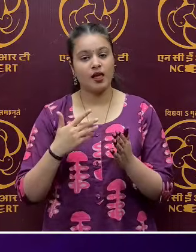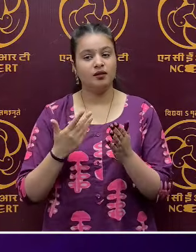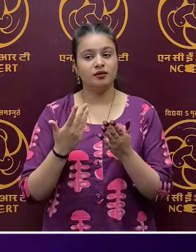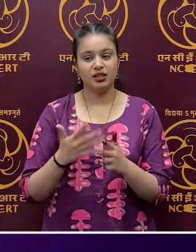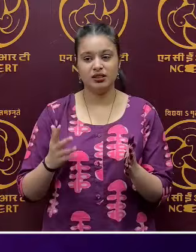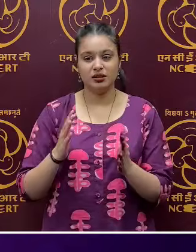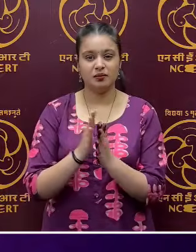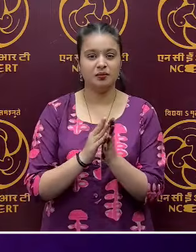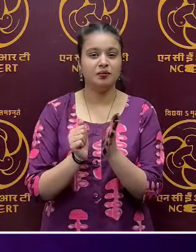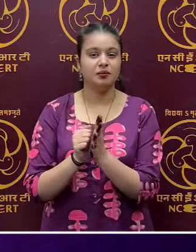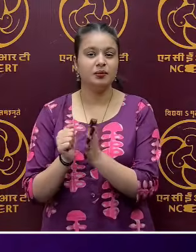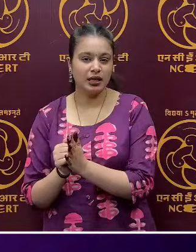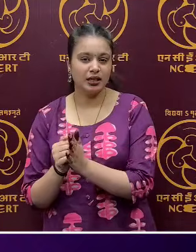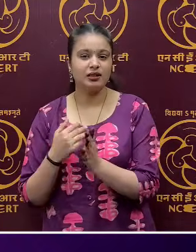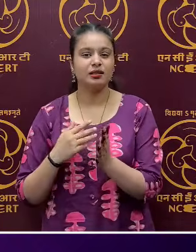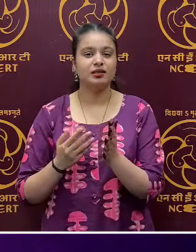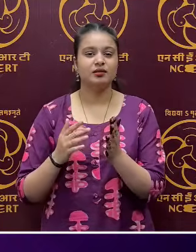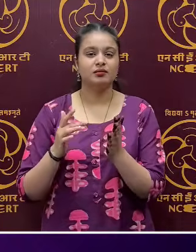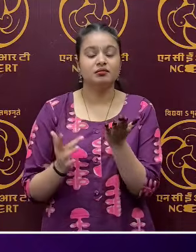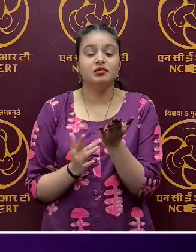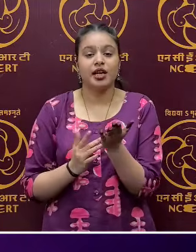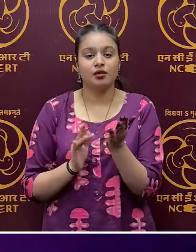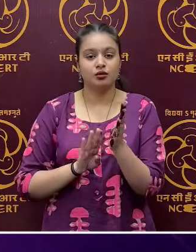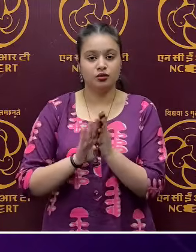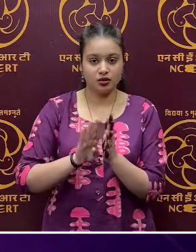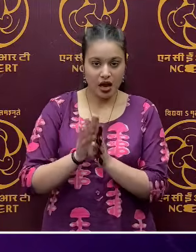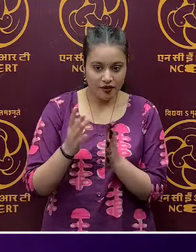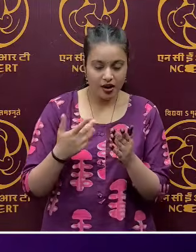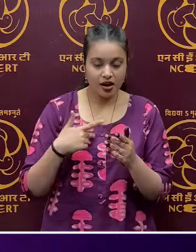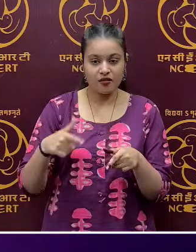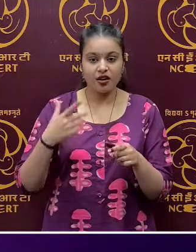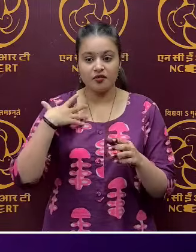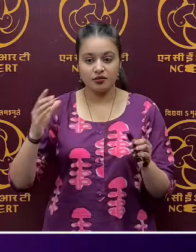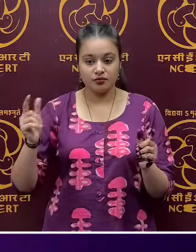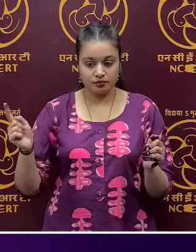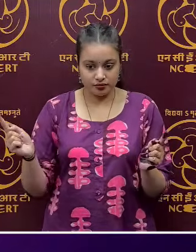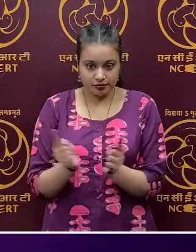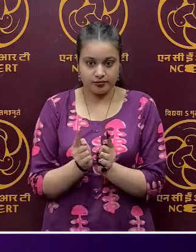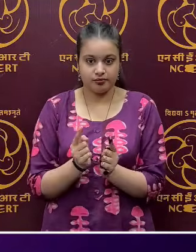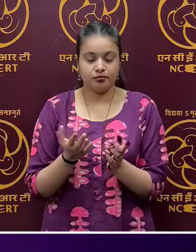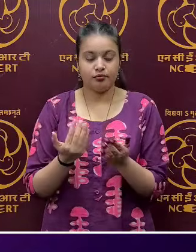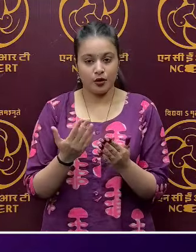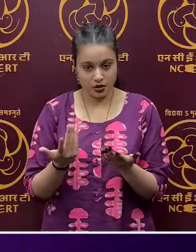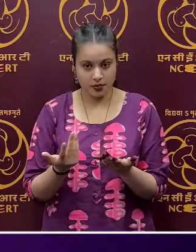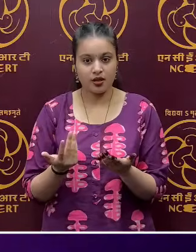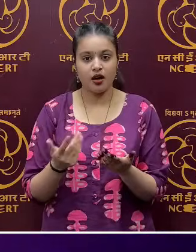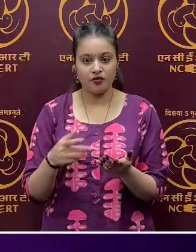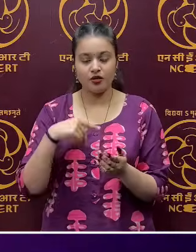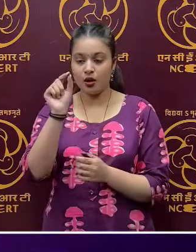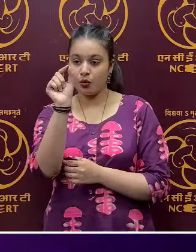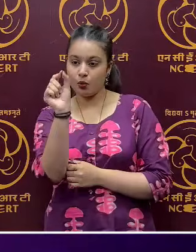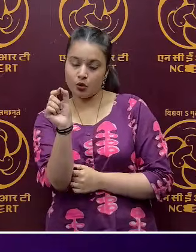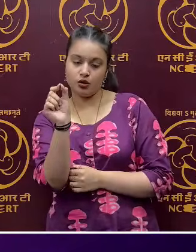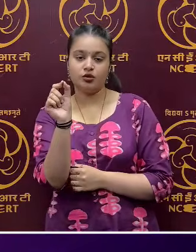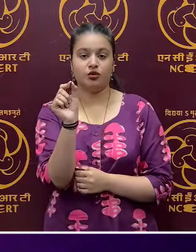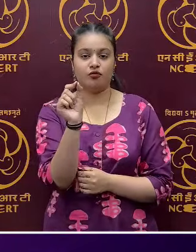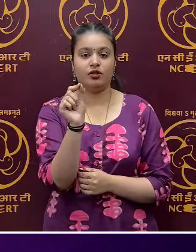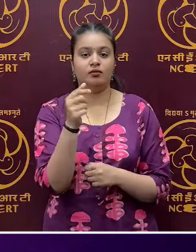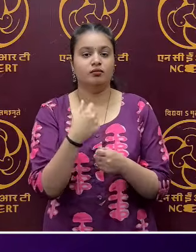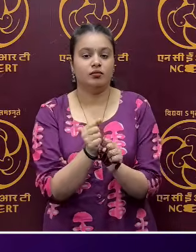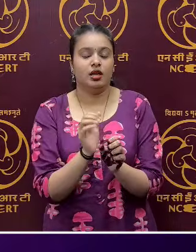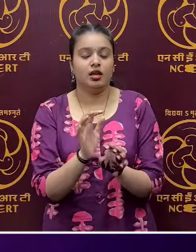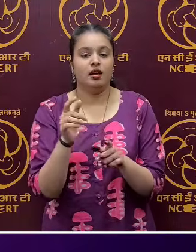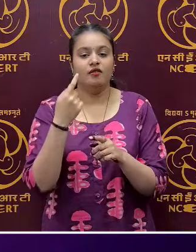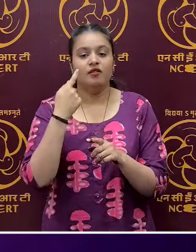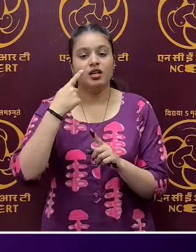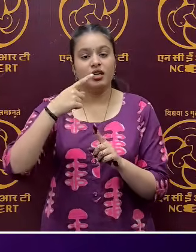print technology. When print technology come, words had to be contracted, put in a neat column, then these apostrophes came. So